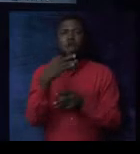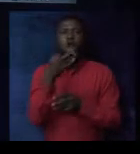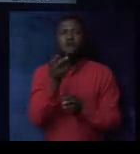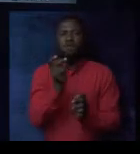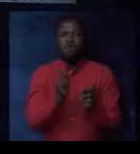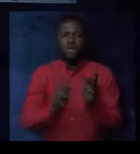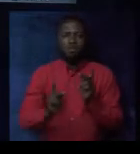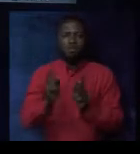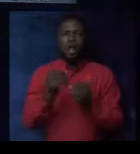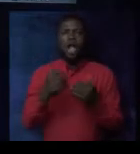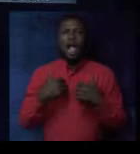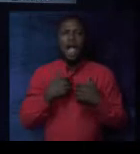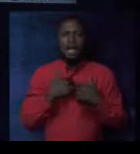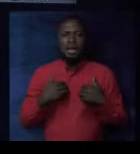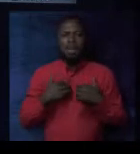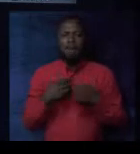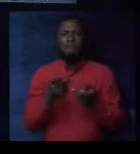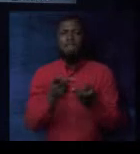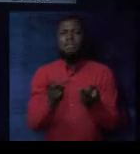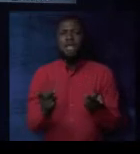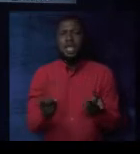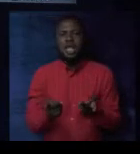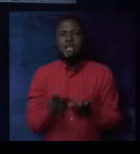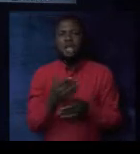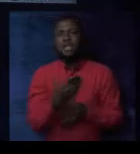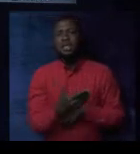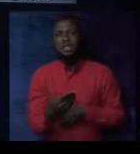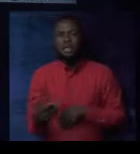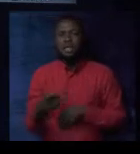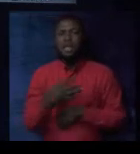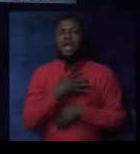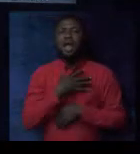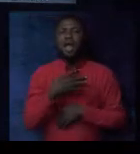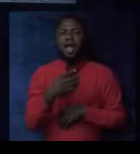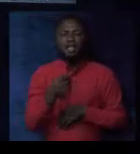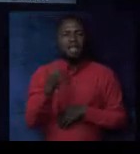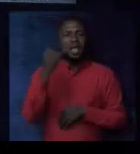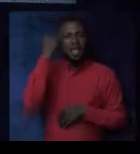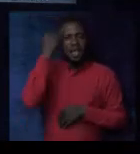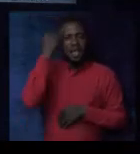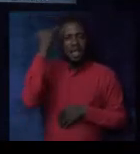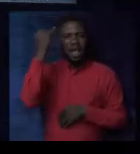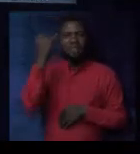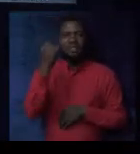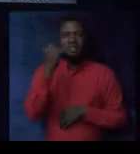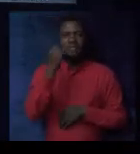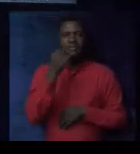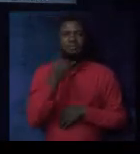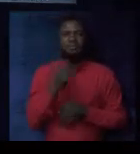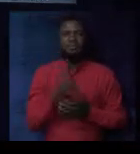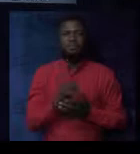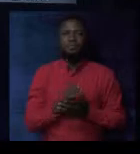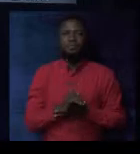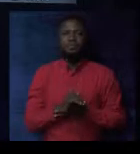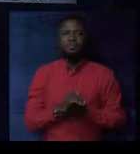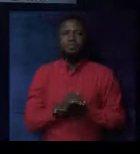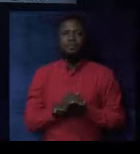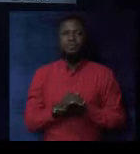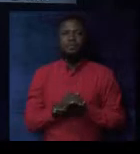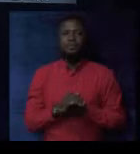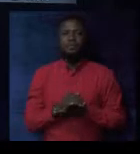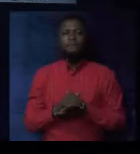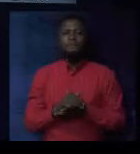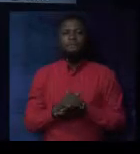name of people, animal, place, things, and idea.